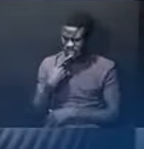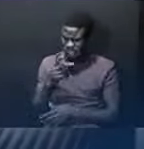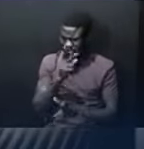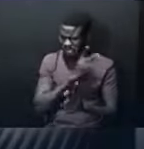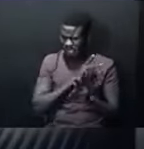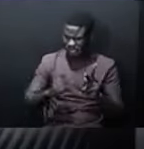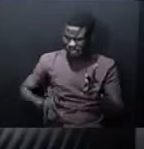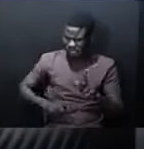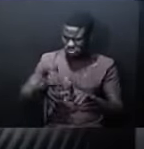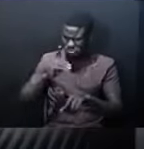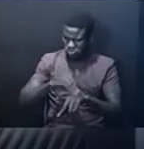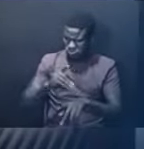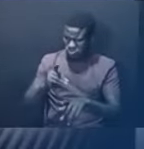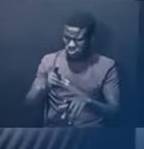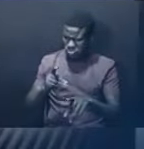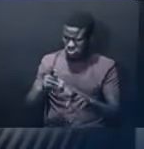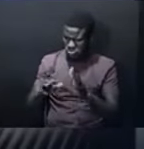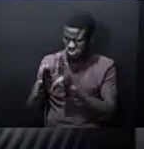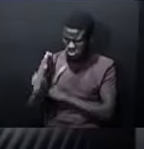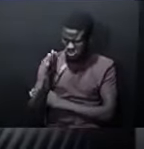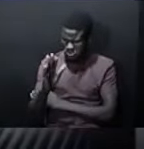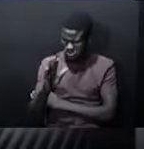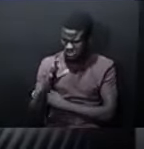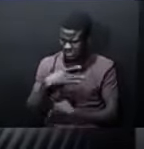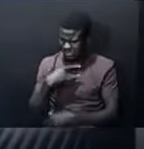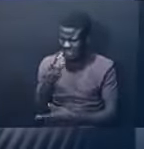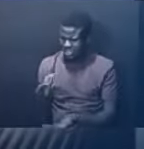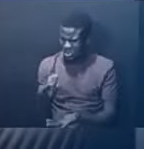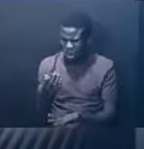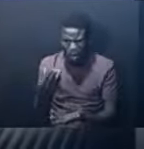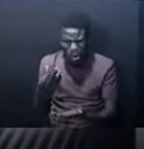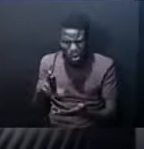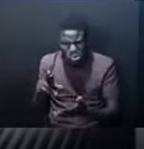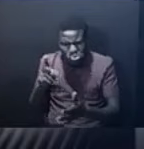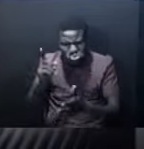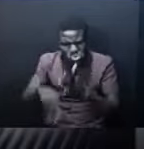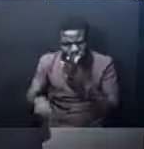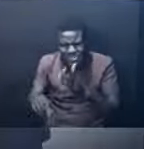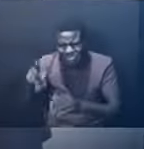like? Or what parable shall we use to